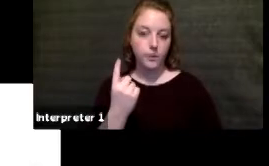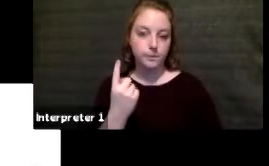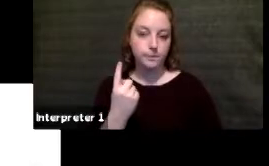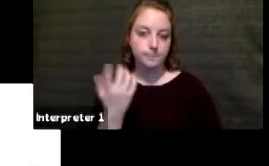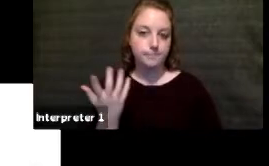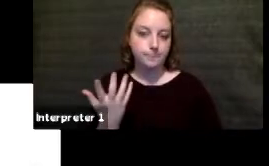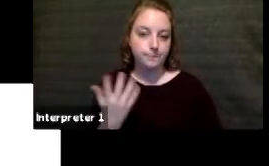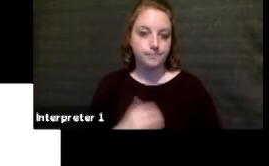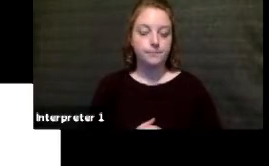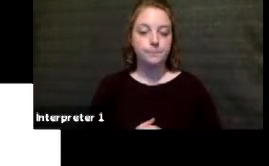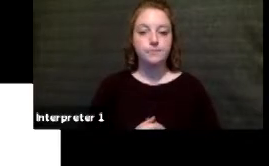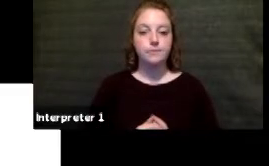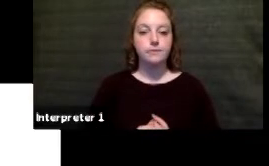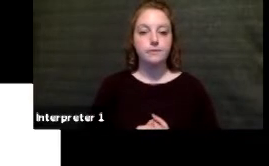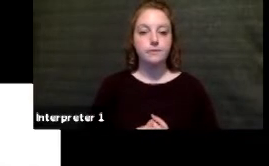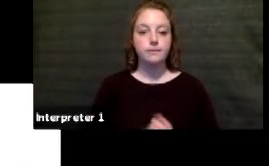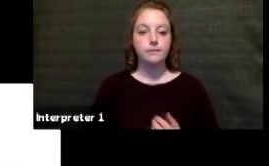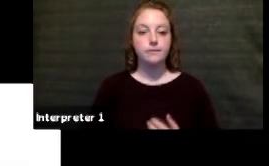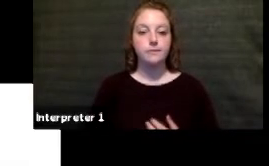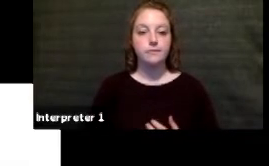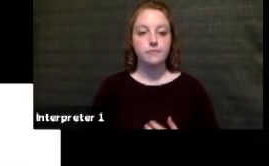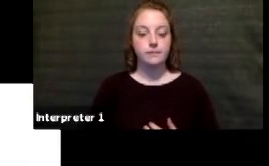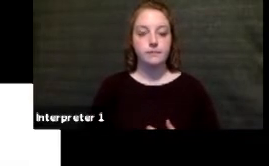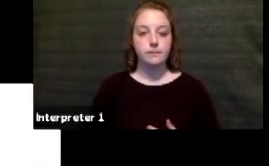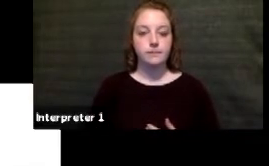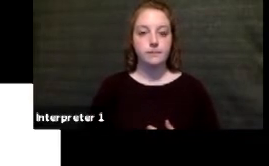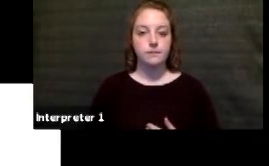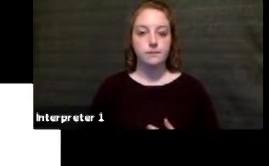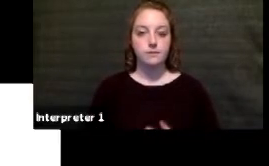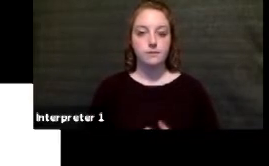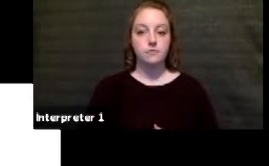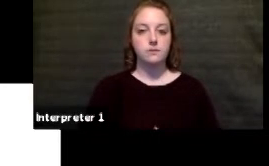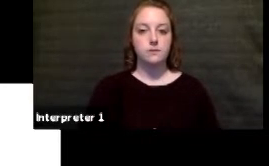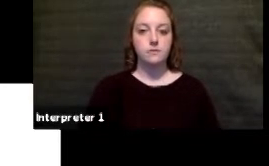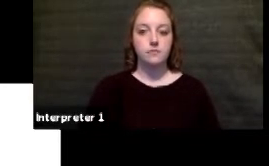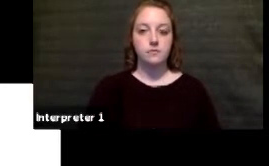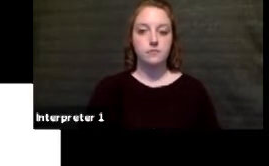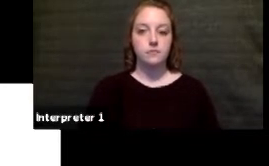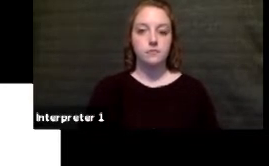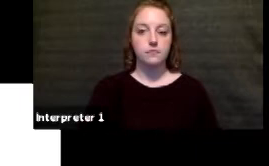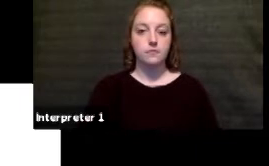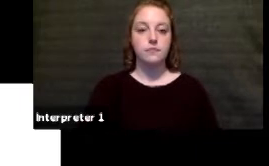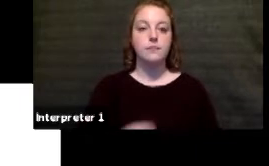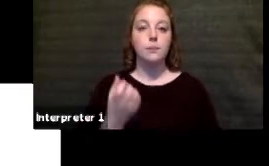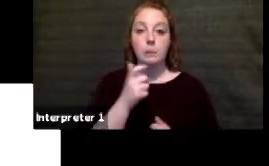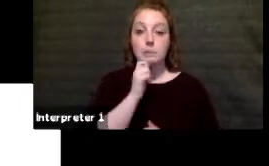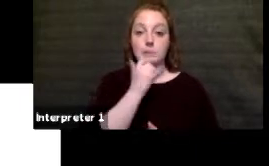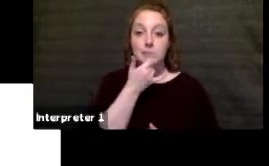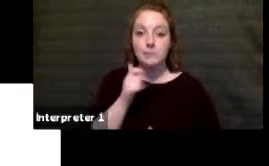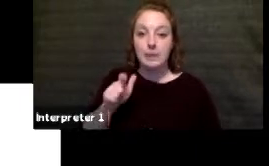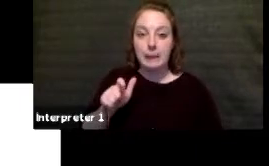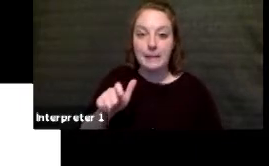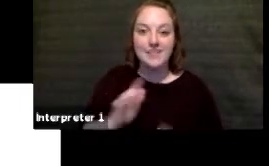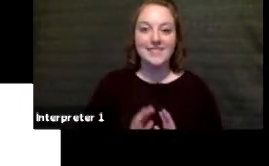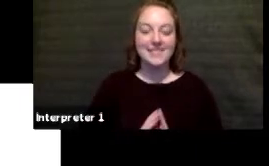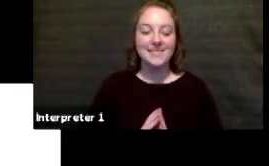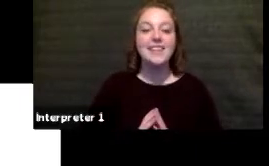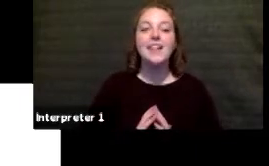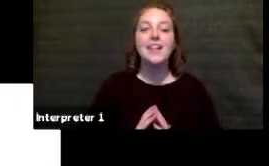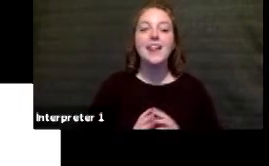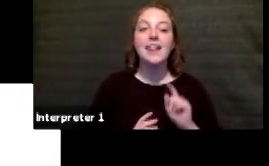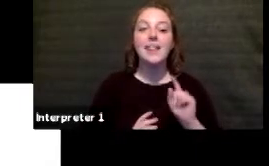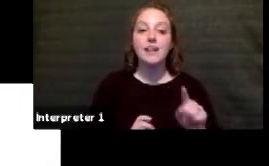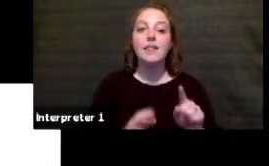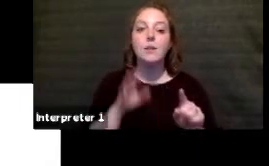uh, here, what you'll see, oh, excuse me there, one too many clicks, uh, would be, uh, an initial